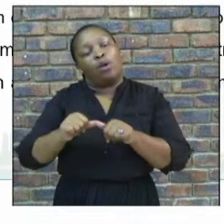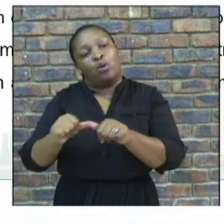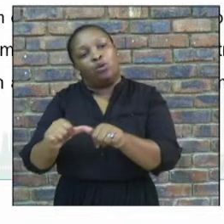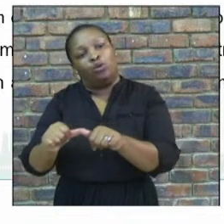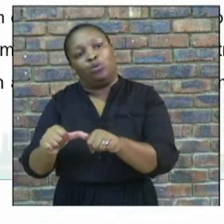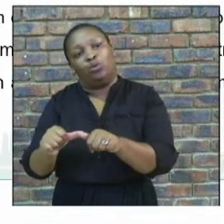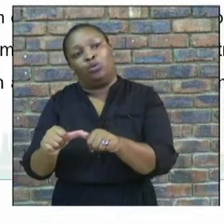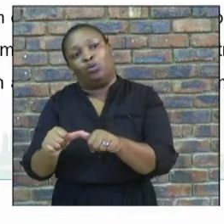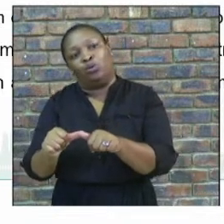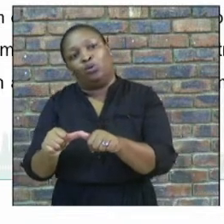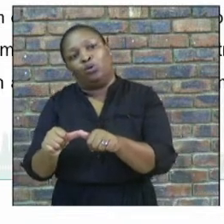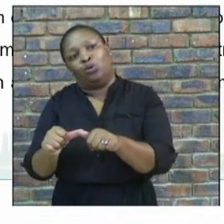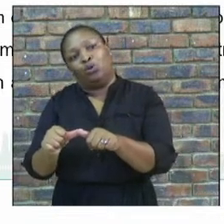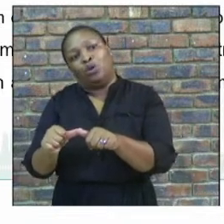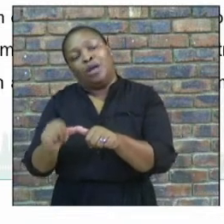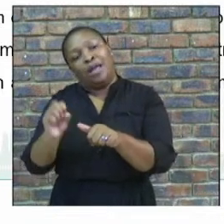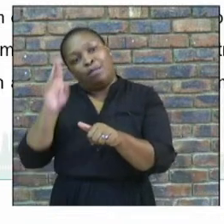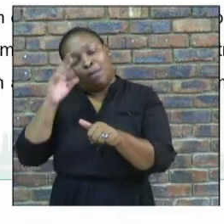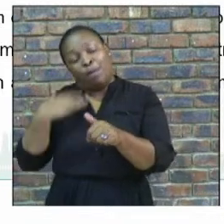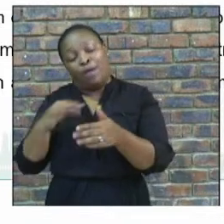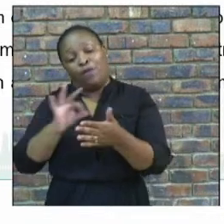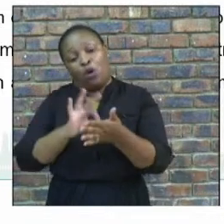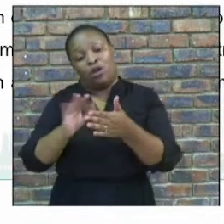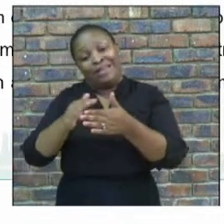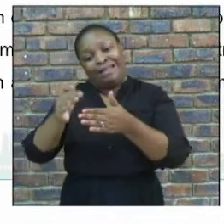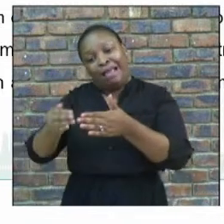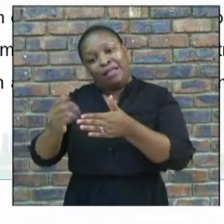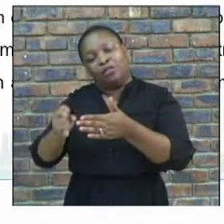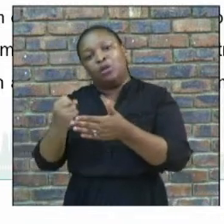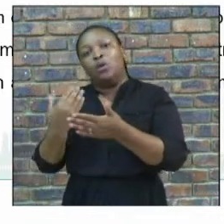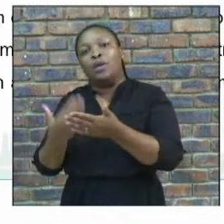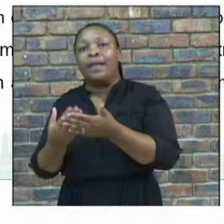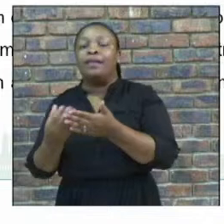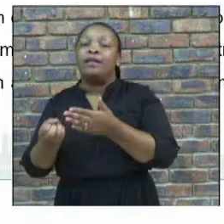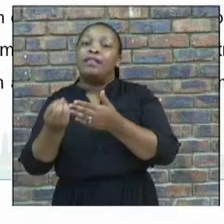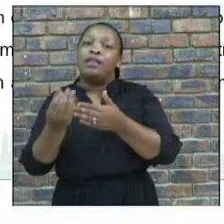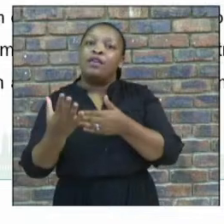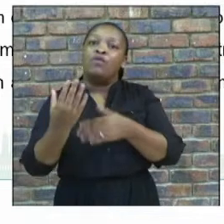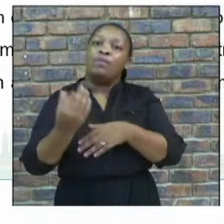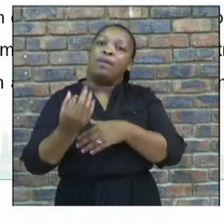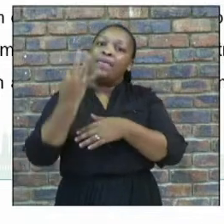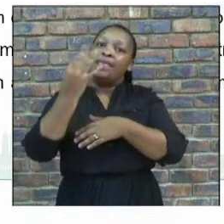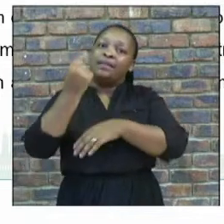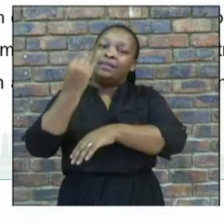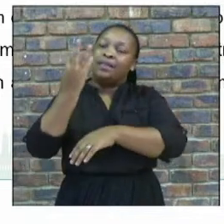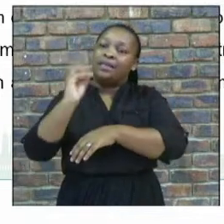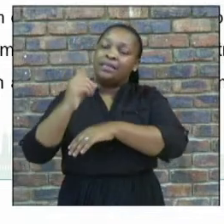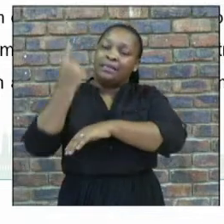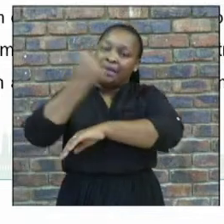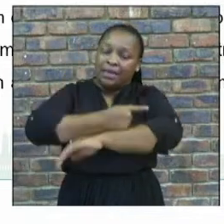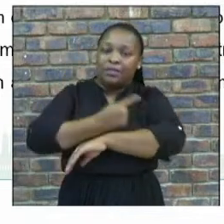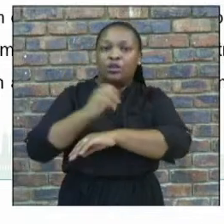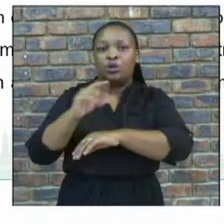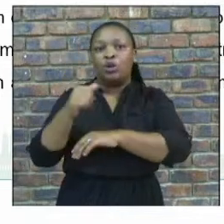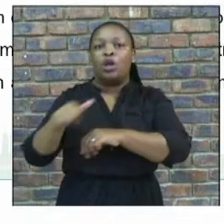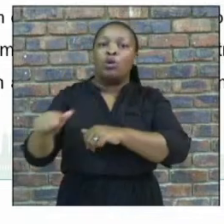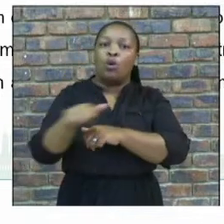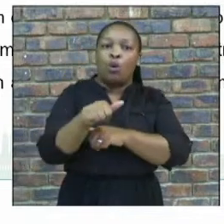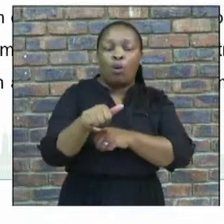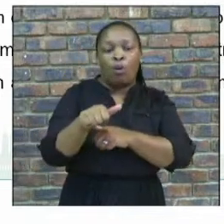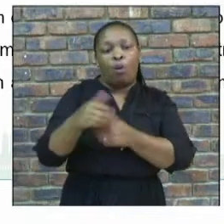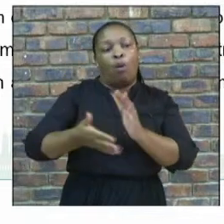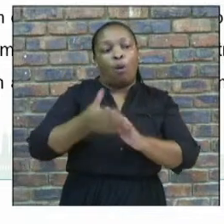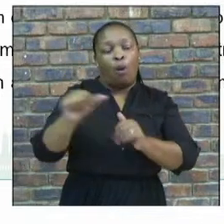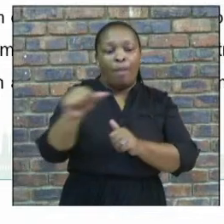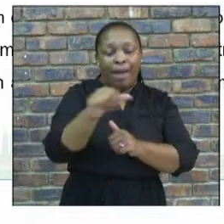petroleum accumulation that extends beyond the borders of your acreage. Then clause